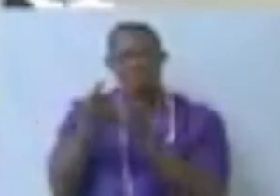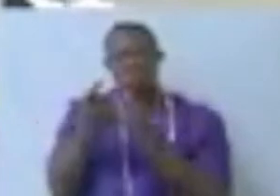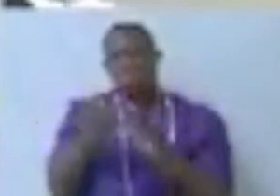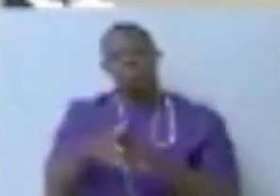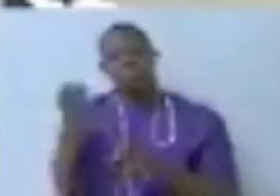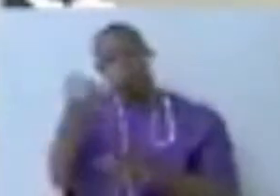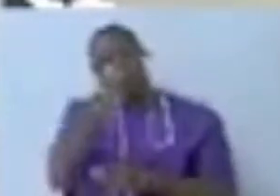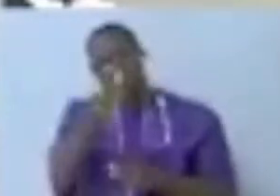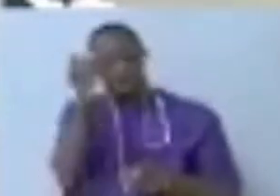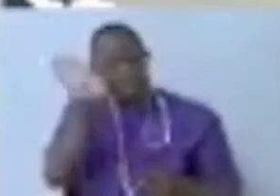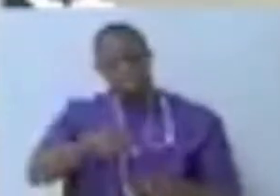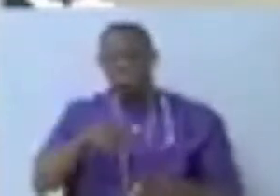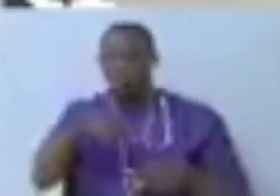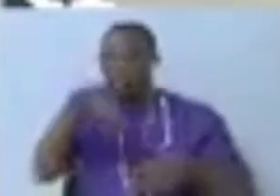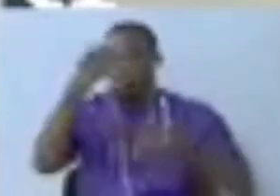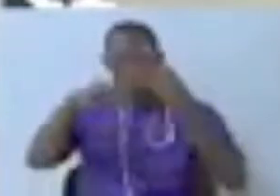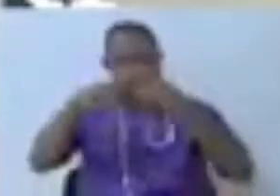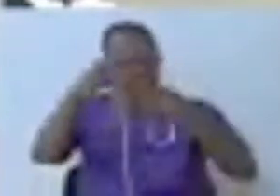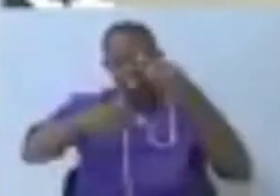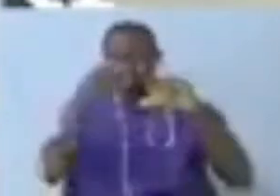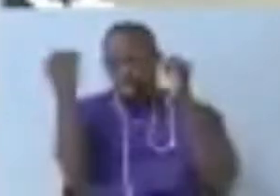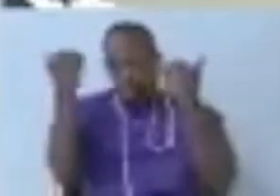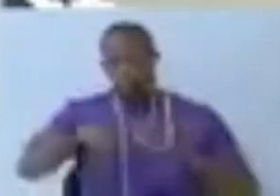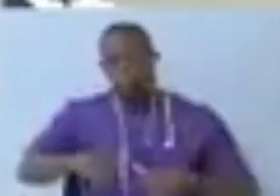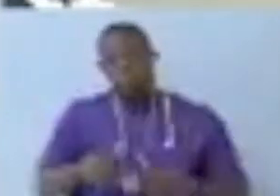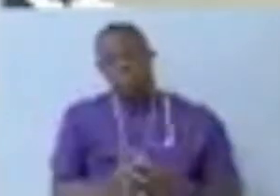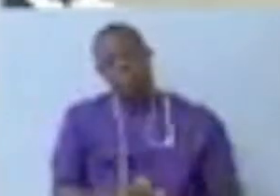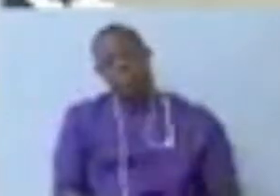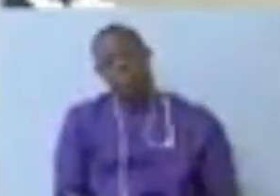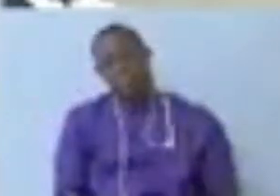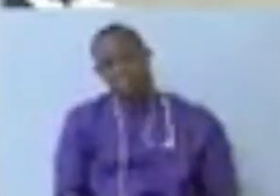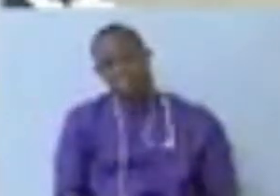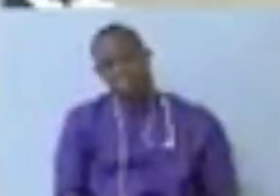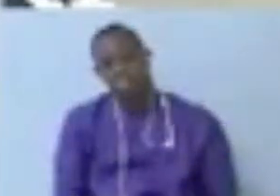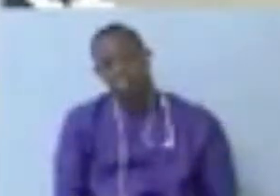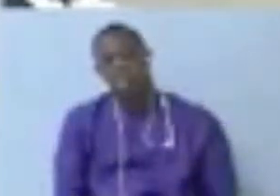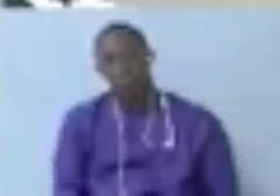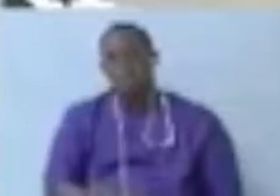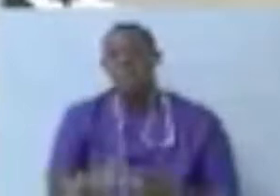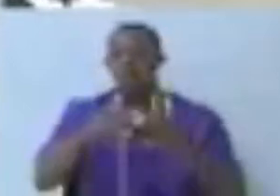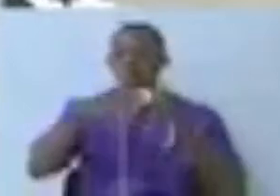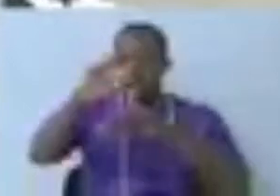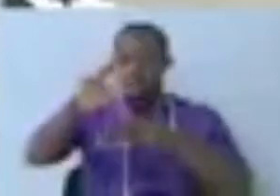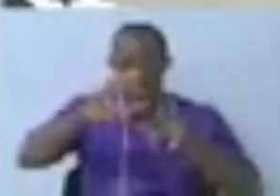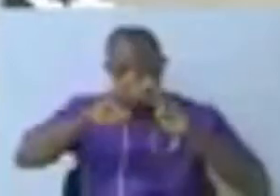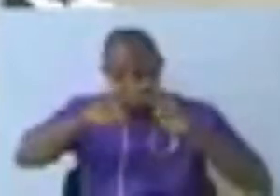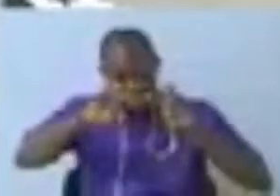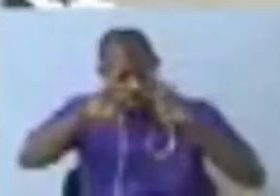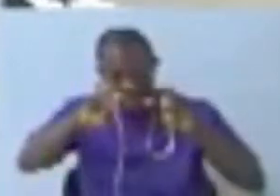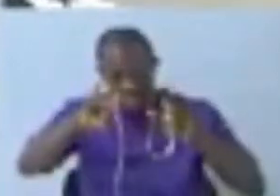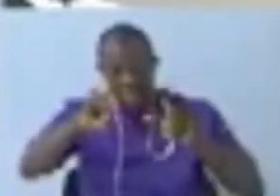ko nyinga no masara ka nyaanya ka balanga la ibara be kala. The more we dig, the